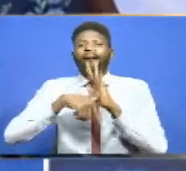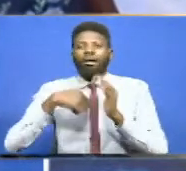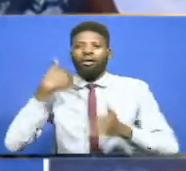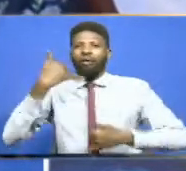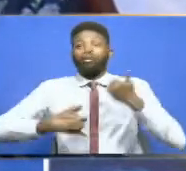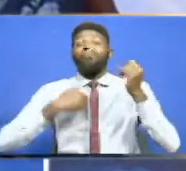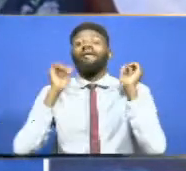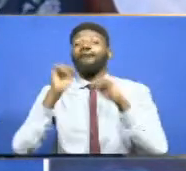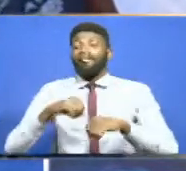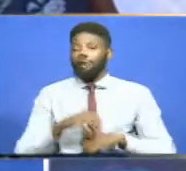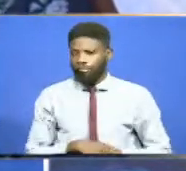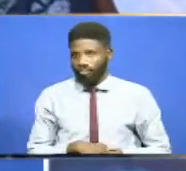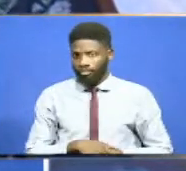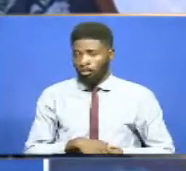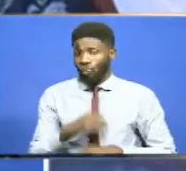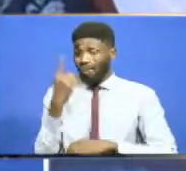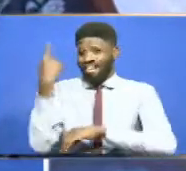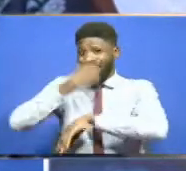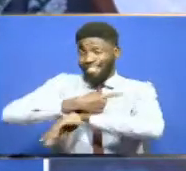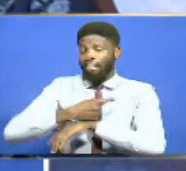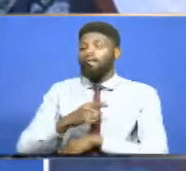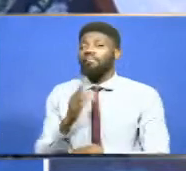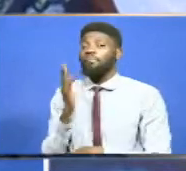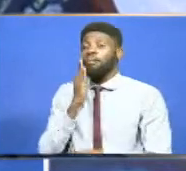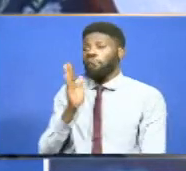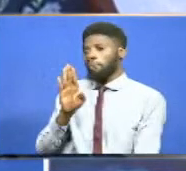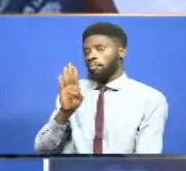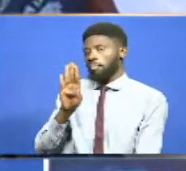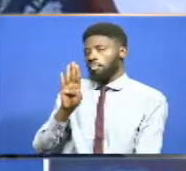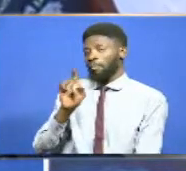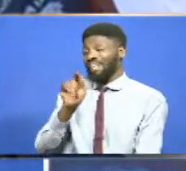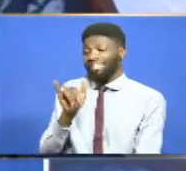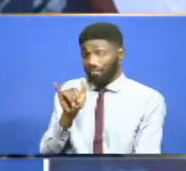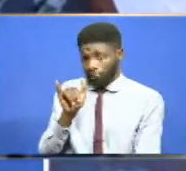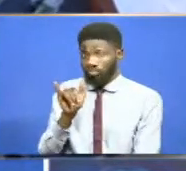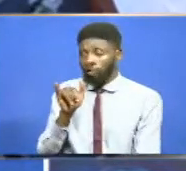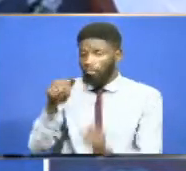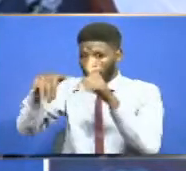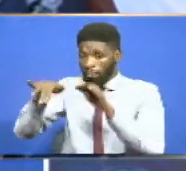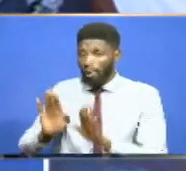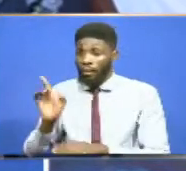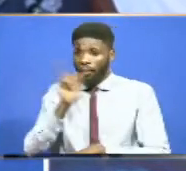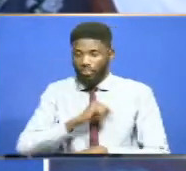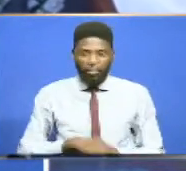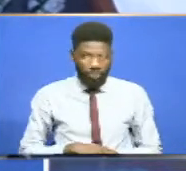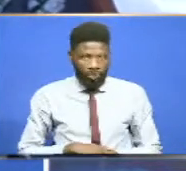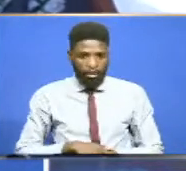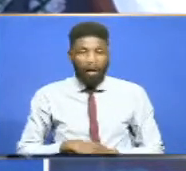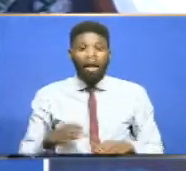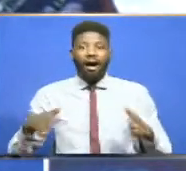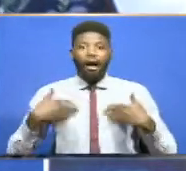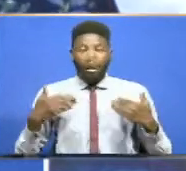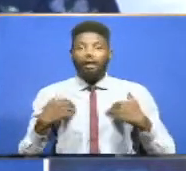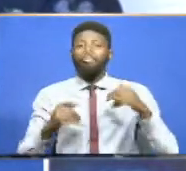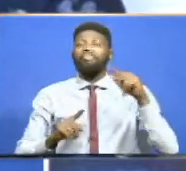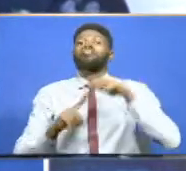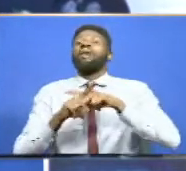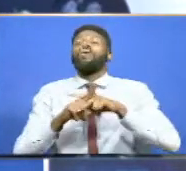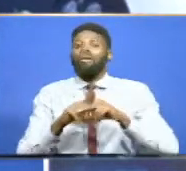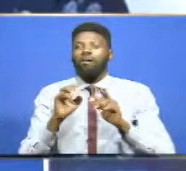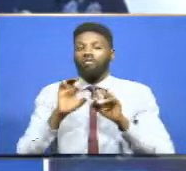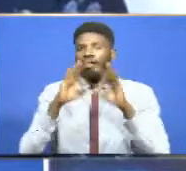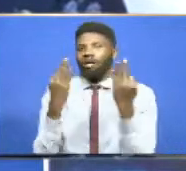moja baada ya kumzika Betty Baraza, faraja ilifika kwenye mji wa Geoffrey na Machanja.